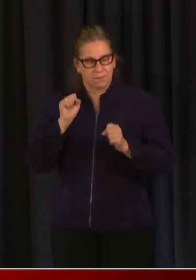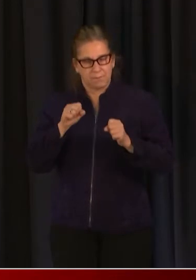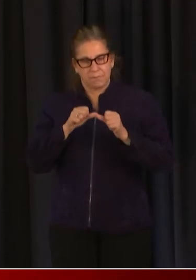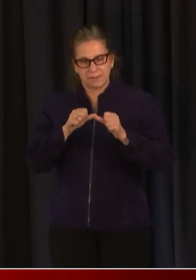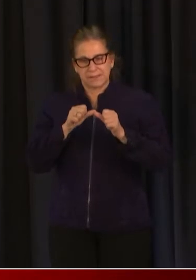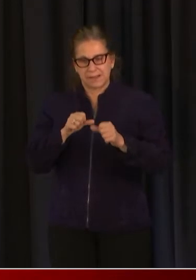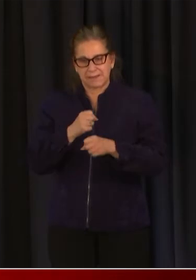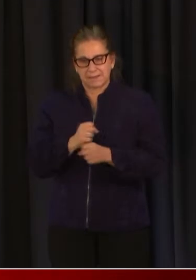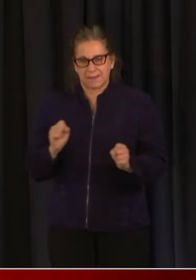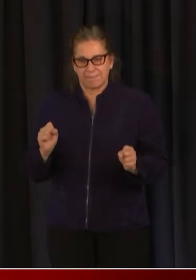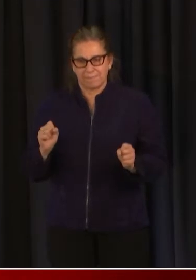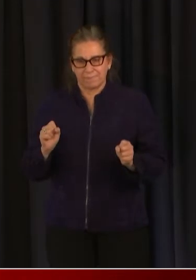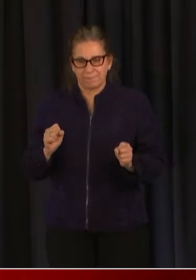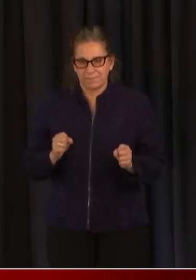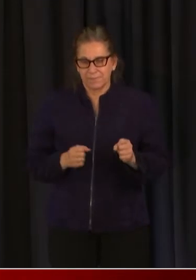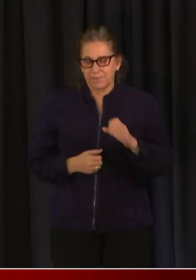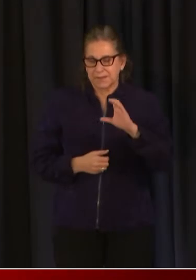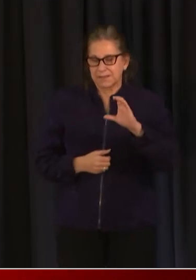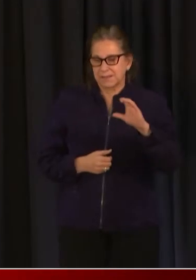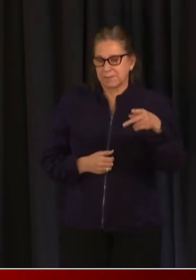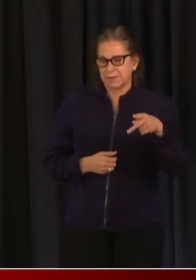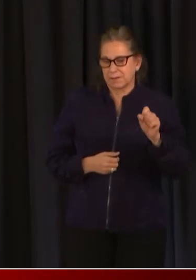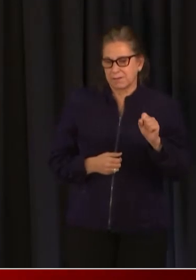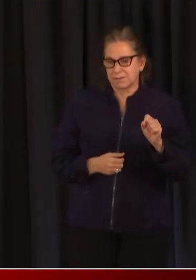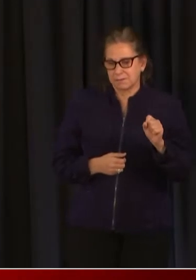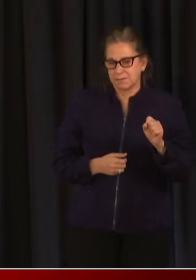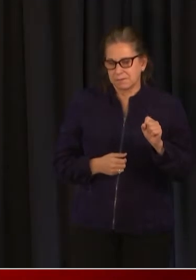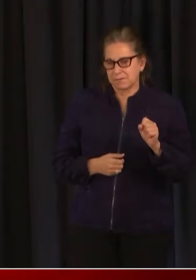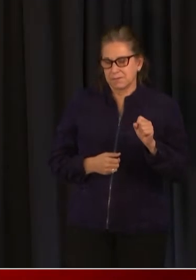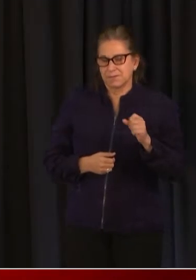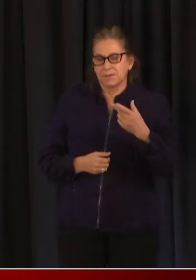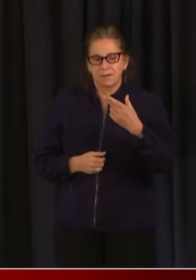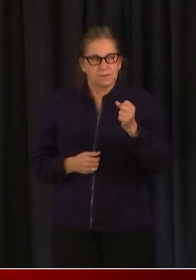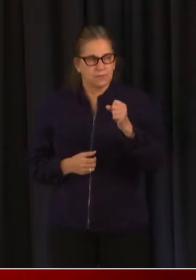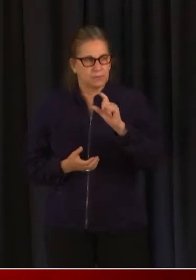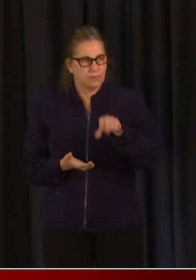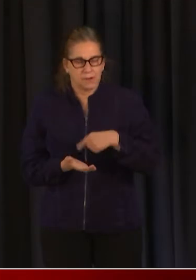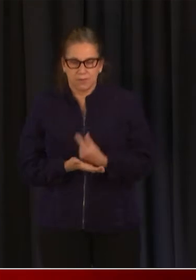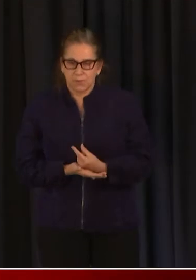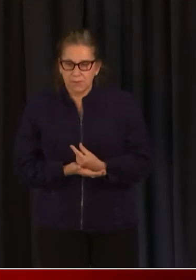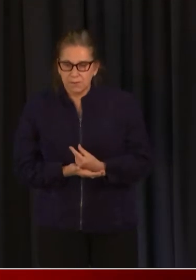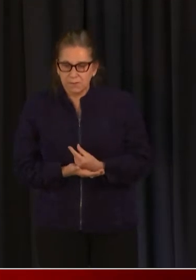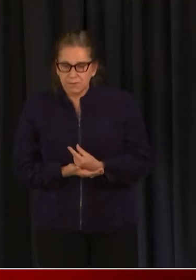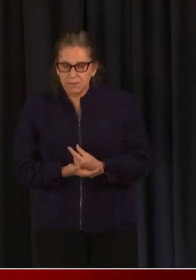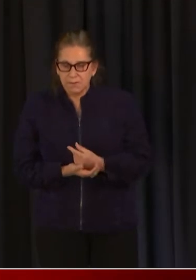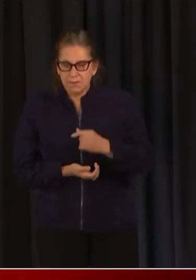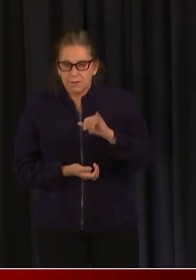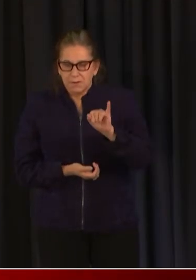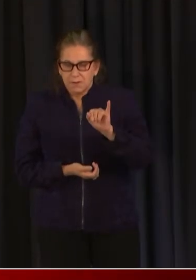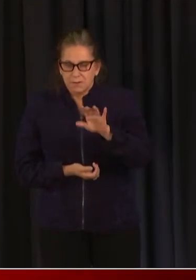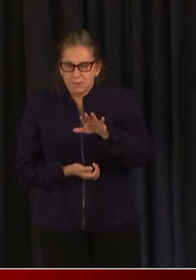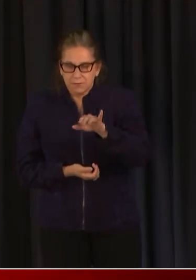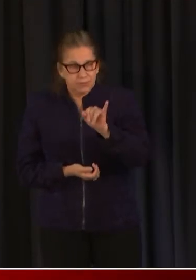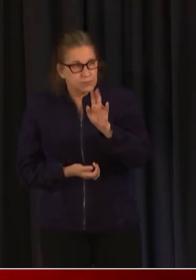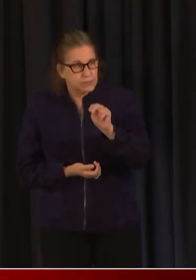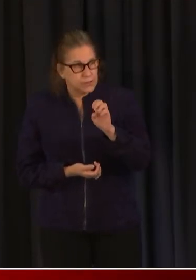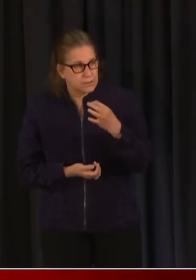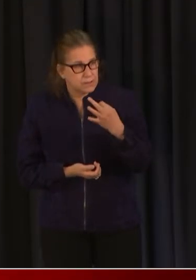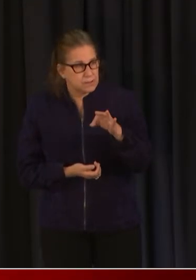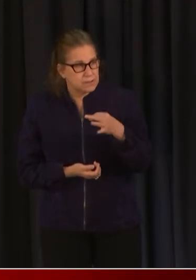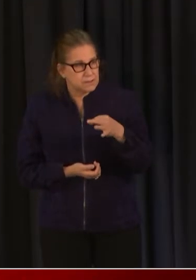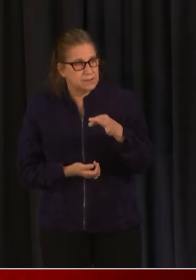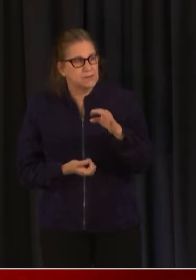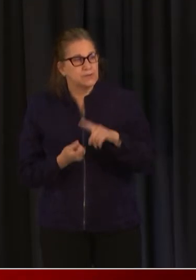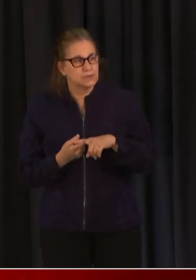So DCPS high school graduations will be held June 19th through the 24th at